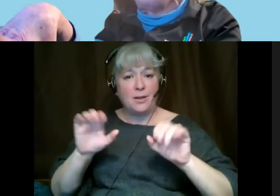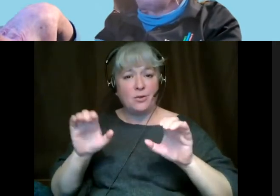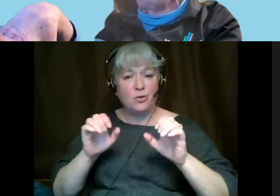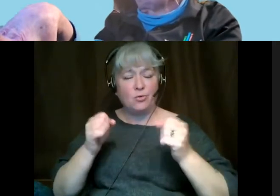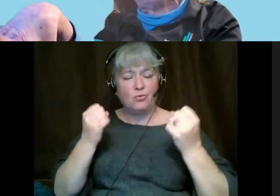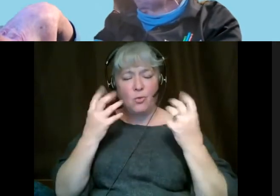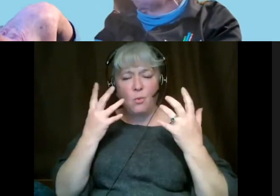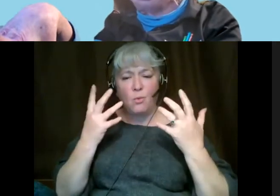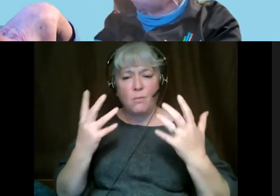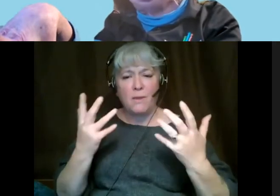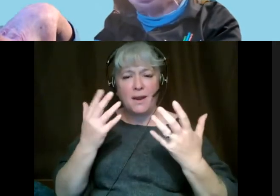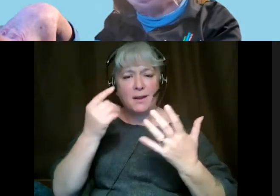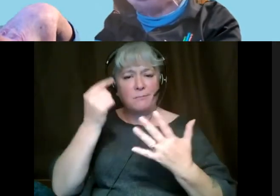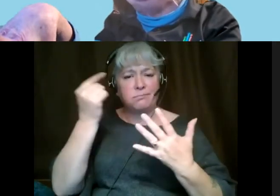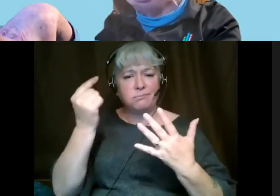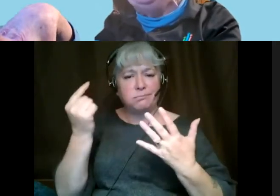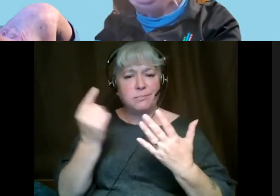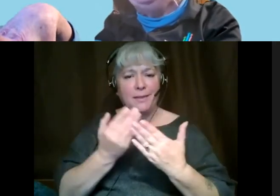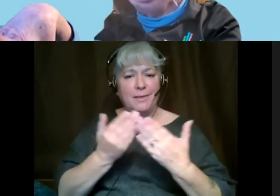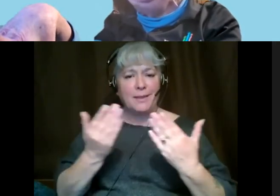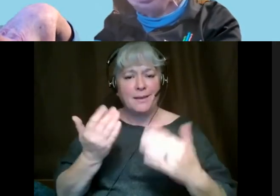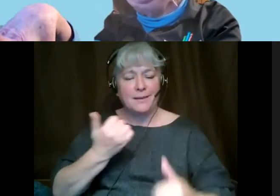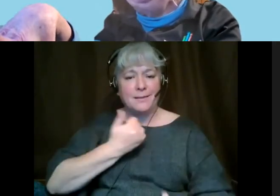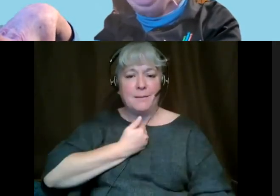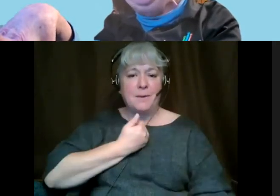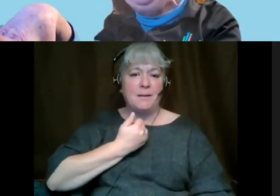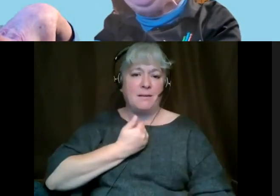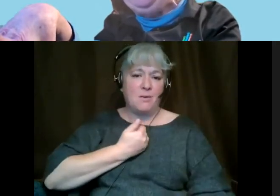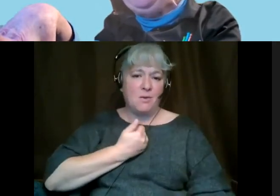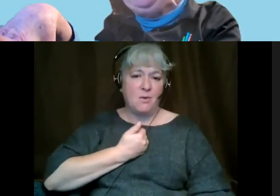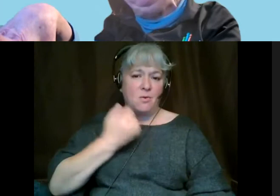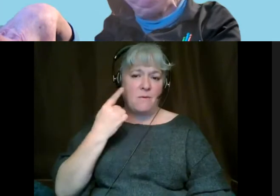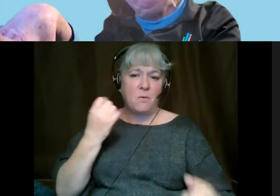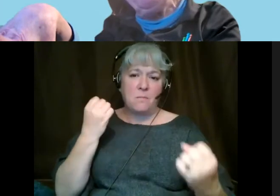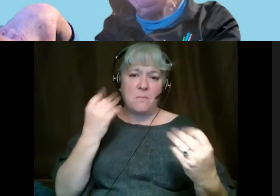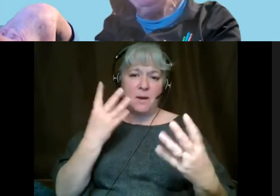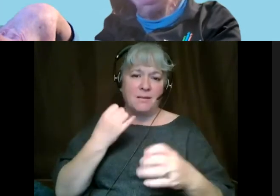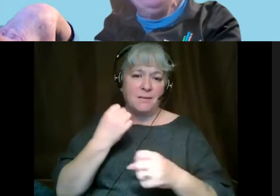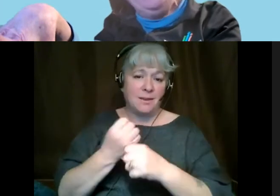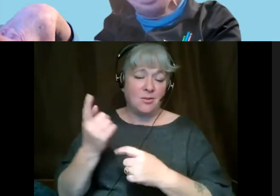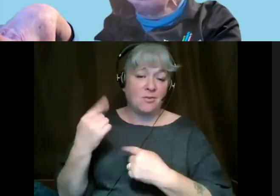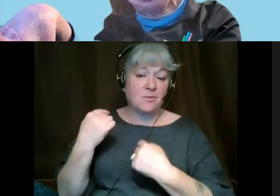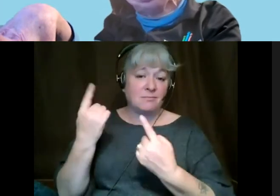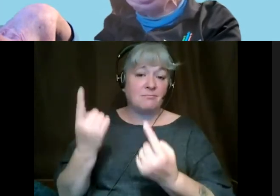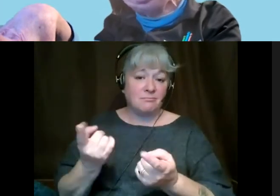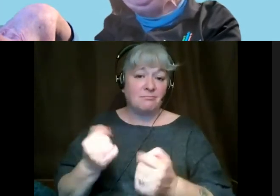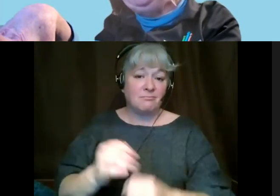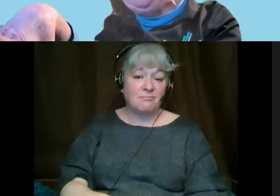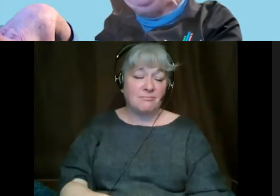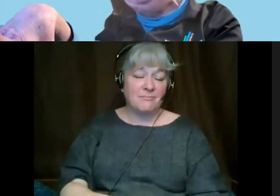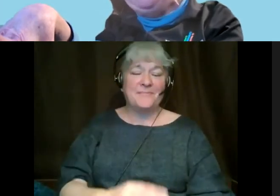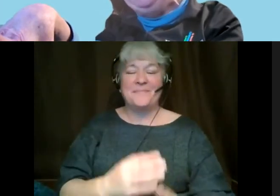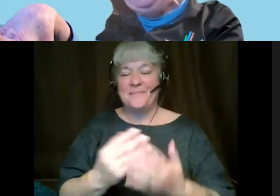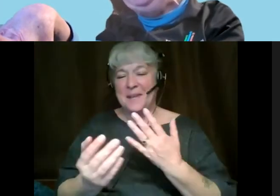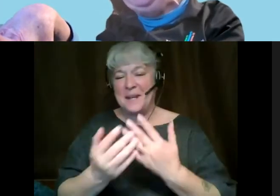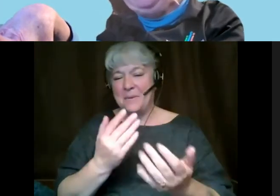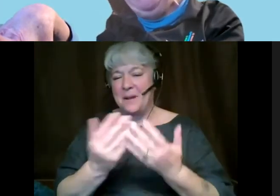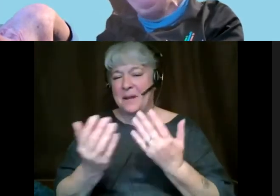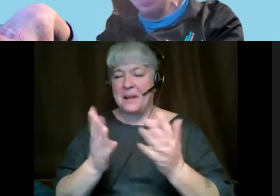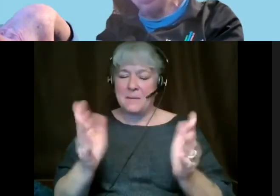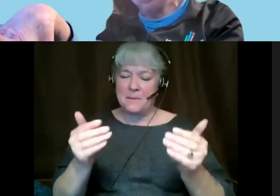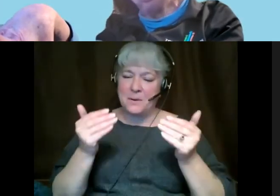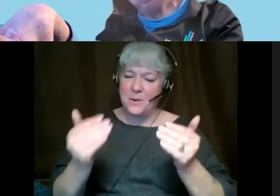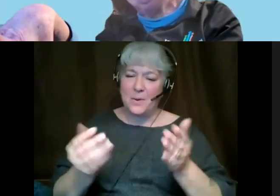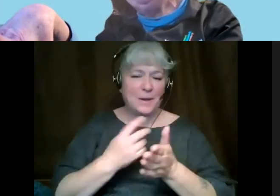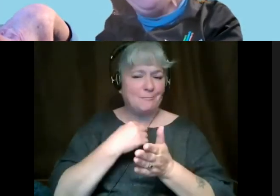many things on my own for many years. Anyways, I want to get right into